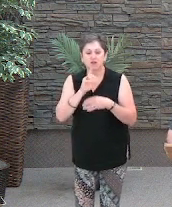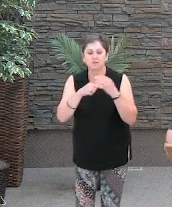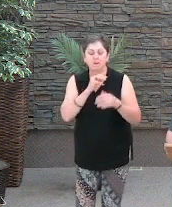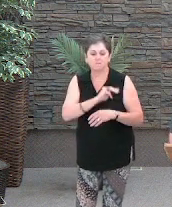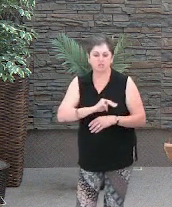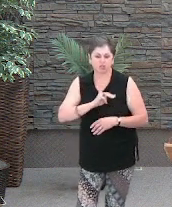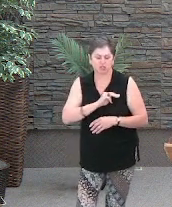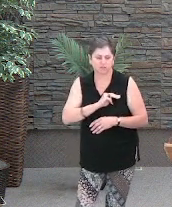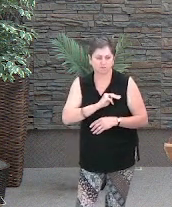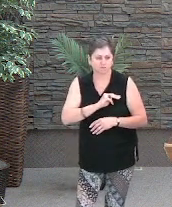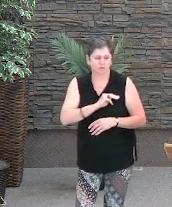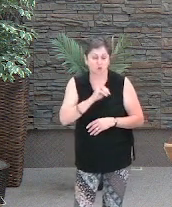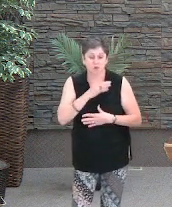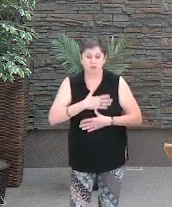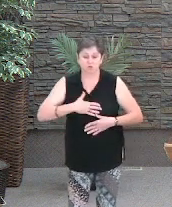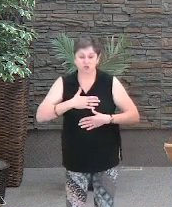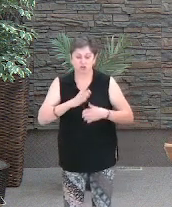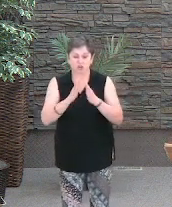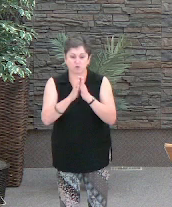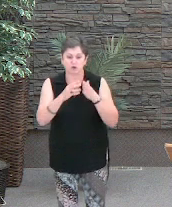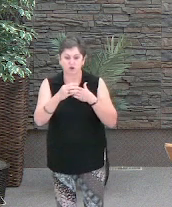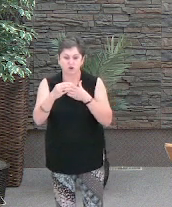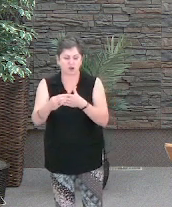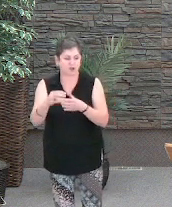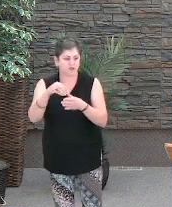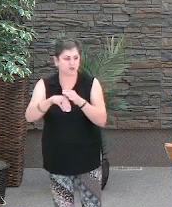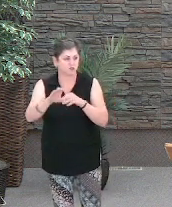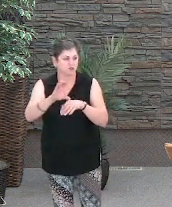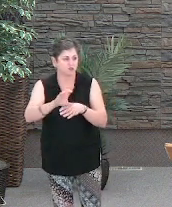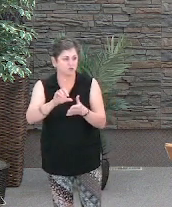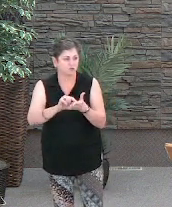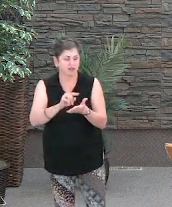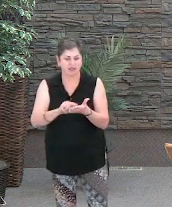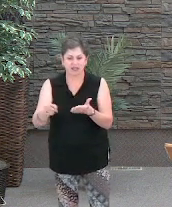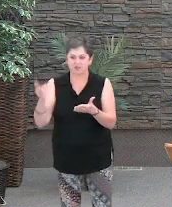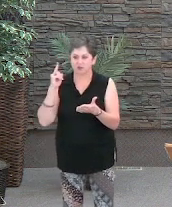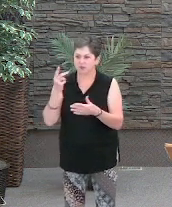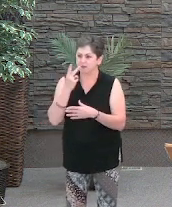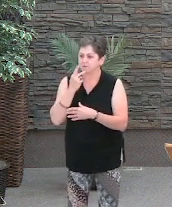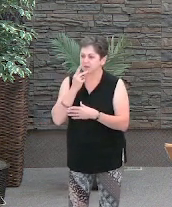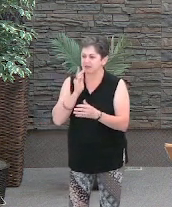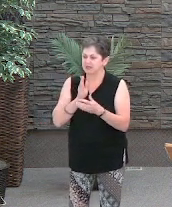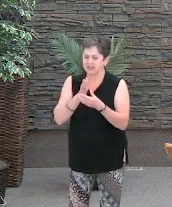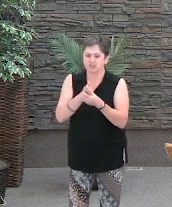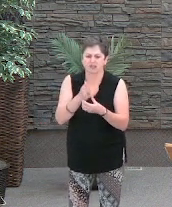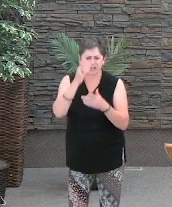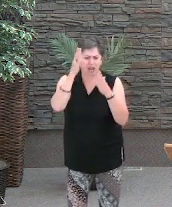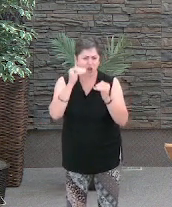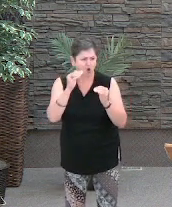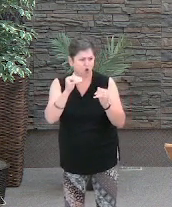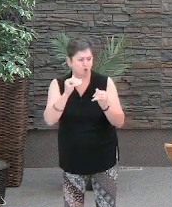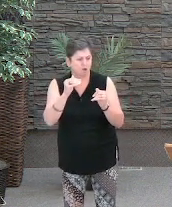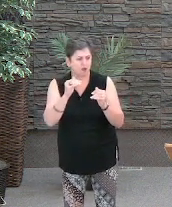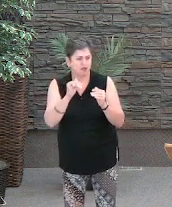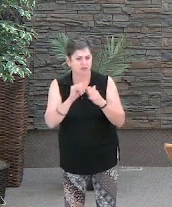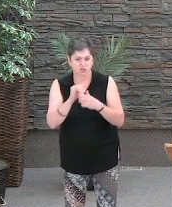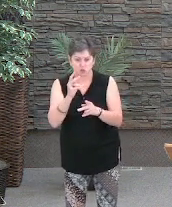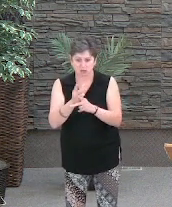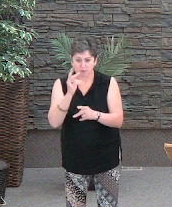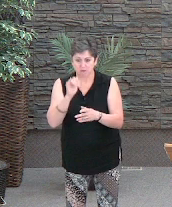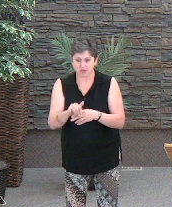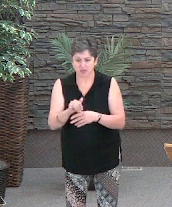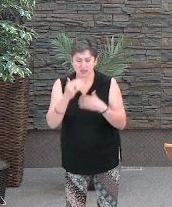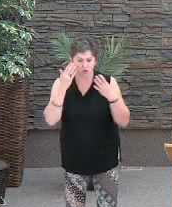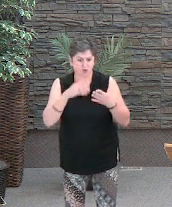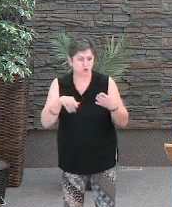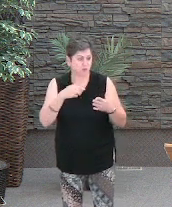mission, I really appreciate the prayer guide that was in the bulletin last week, these little pink inserts. And I hope that you kept that. I